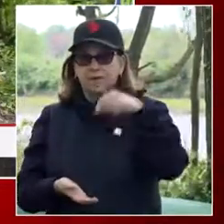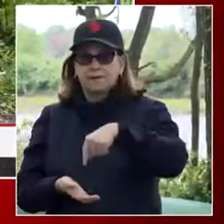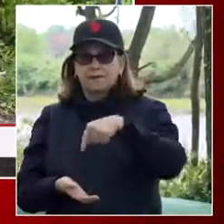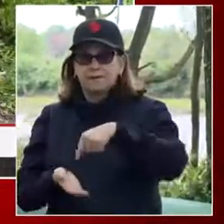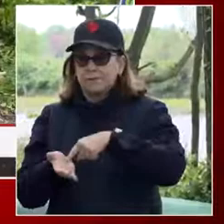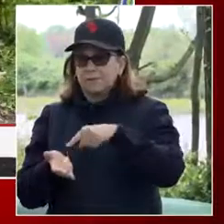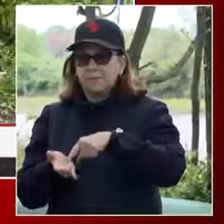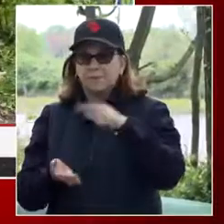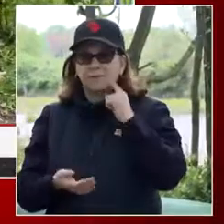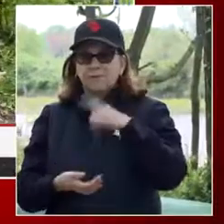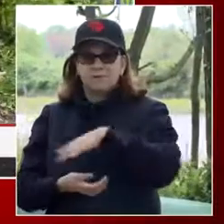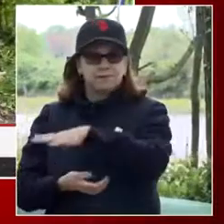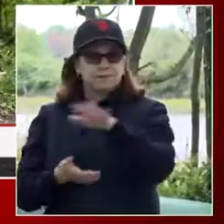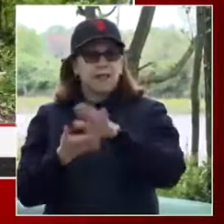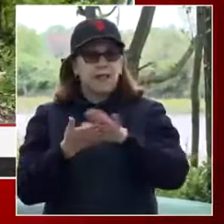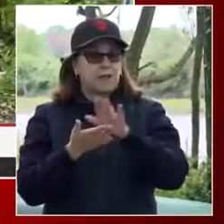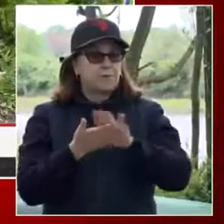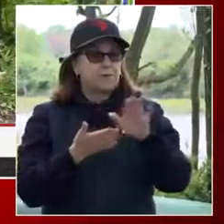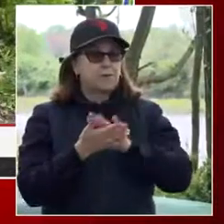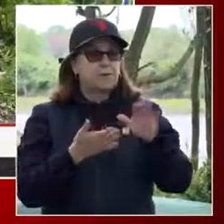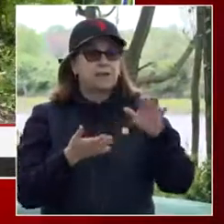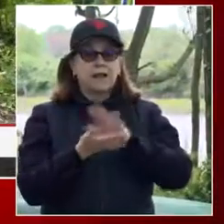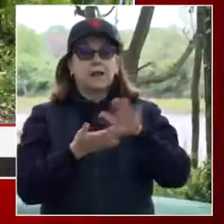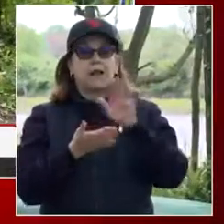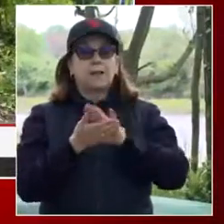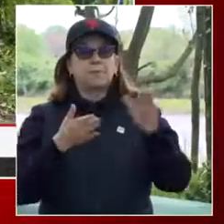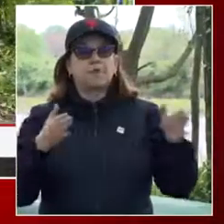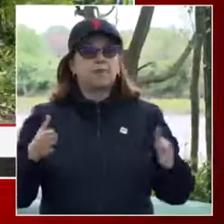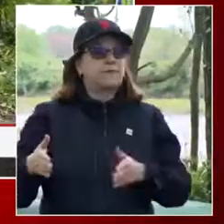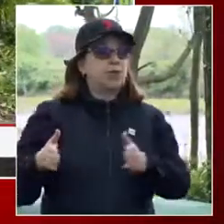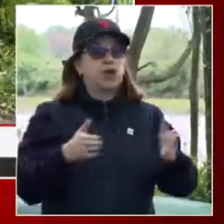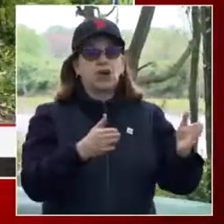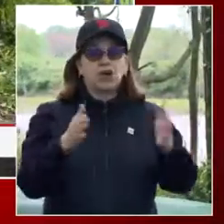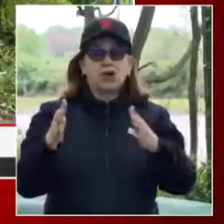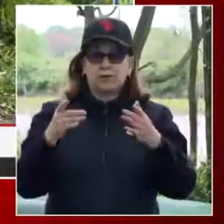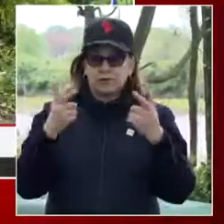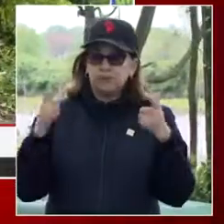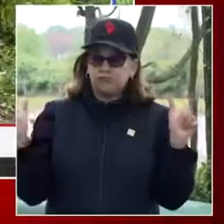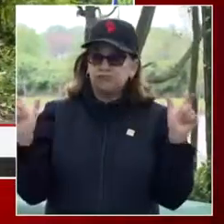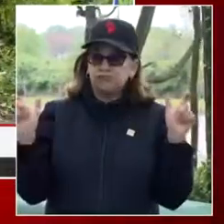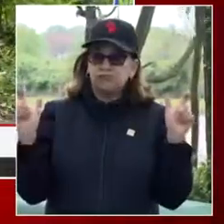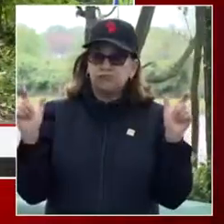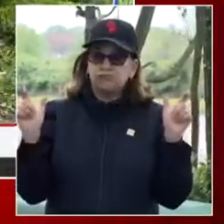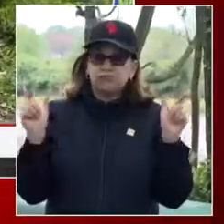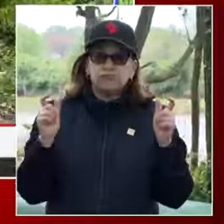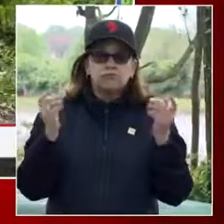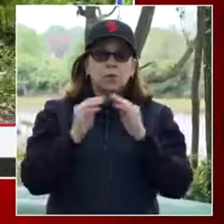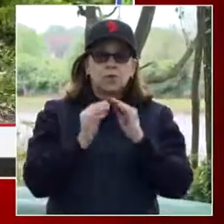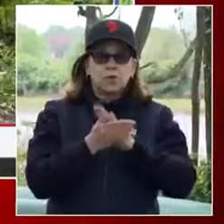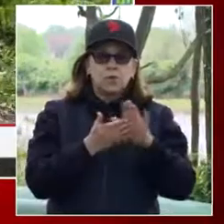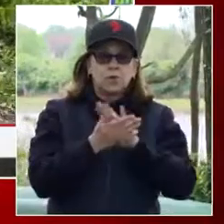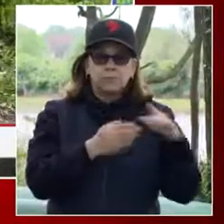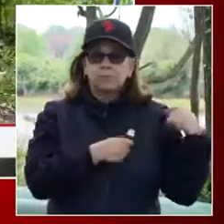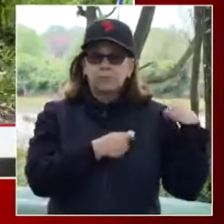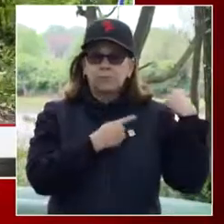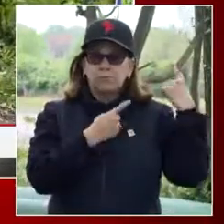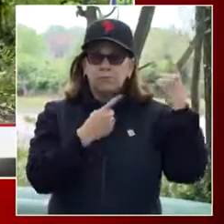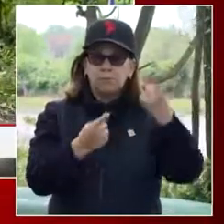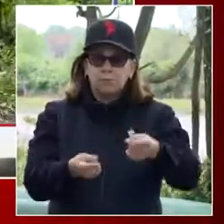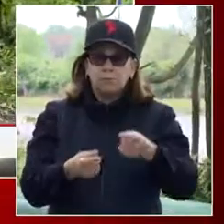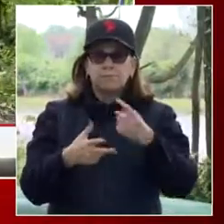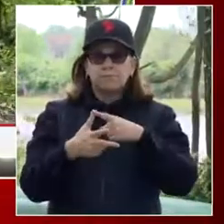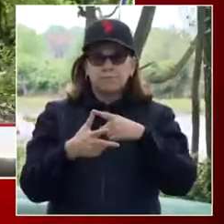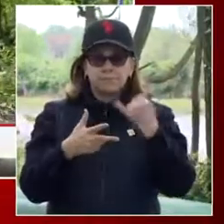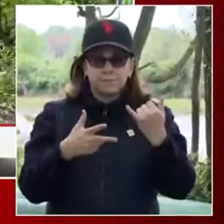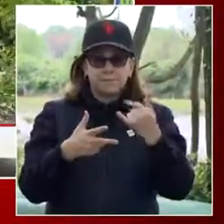purpose of the fee is for cleaning up the river. And so it is used to do this, to do more cleanup. But really there's three things that we want